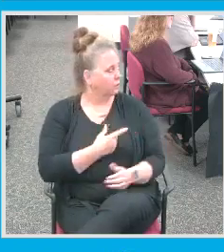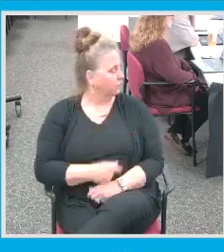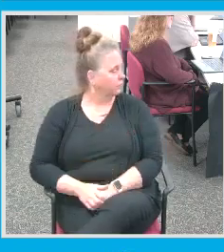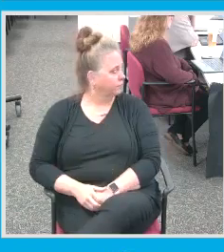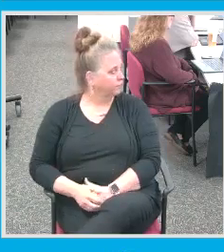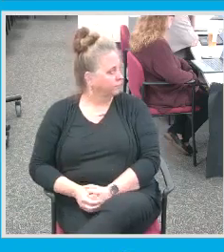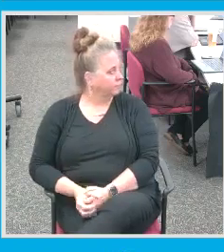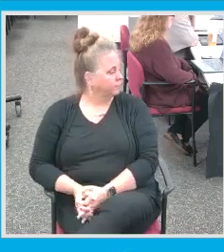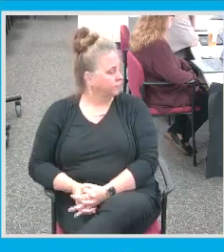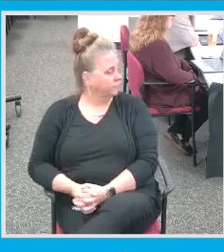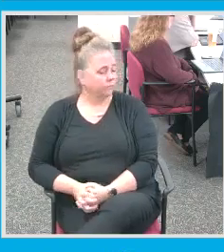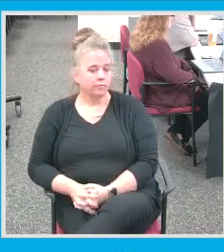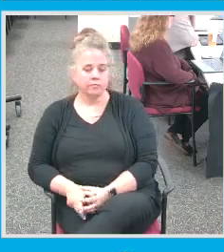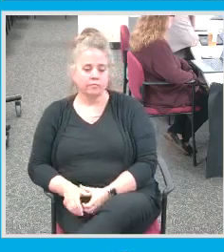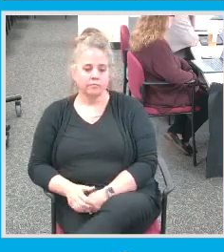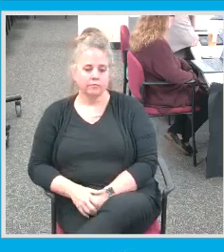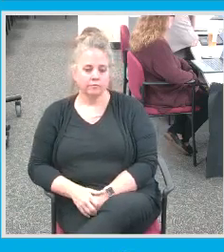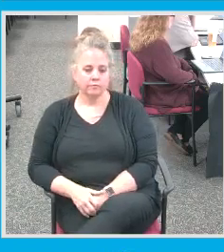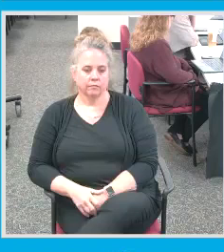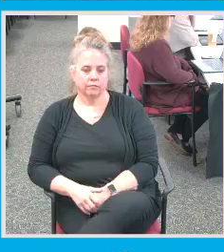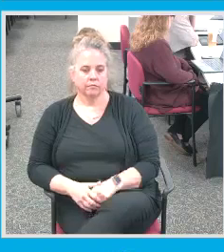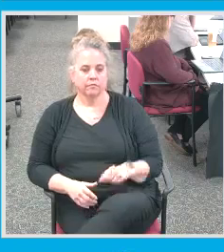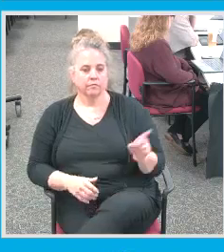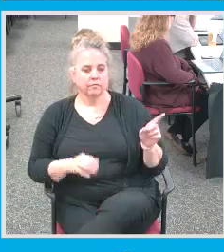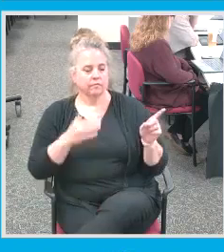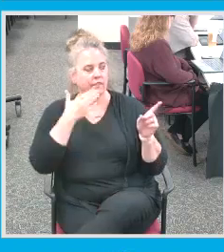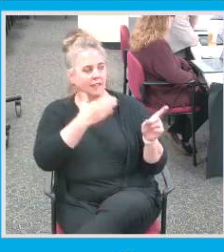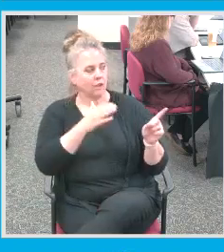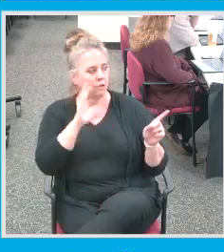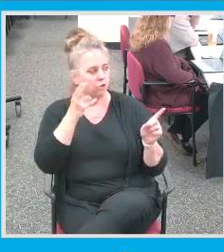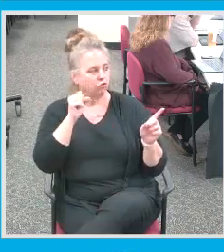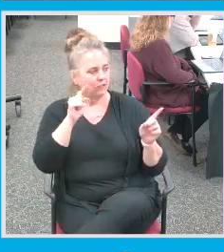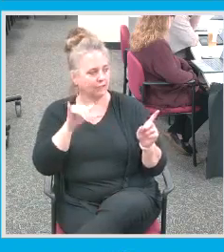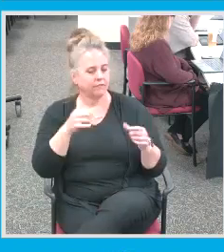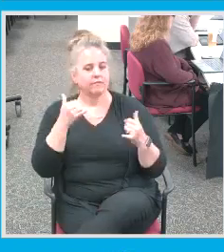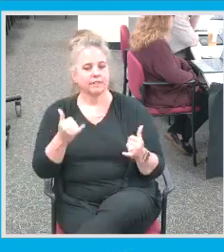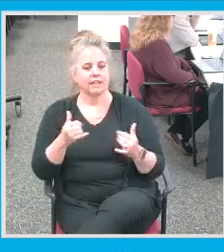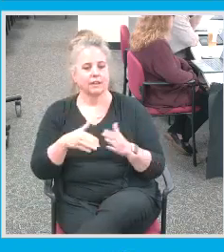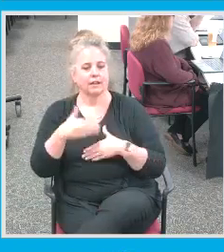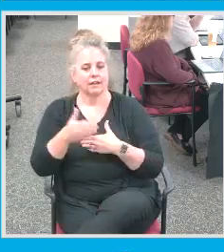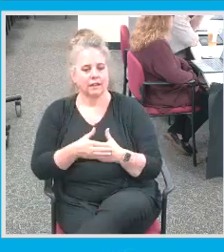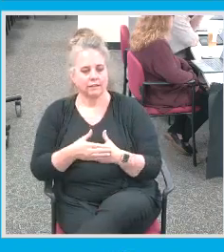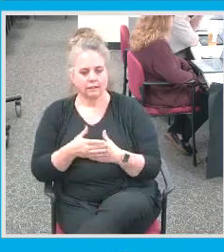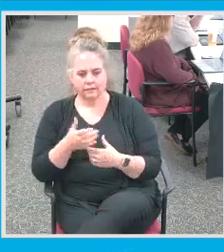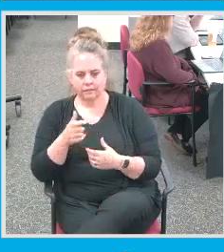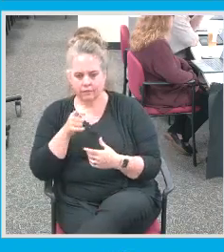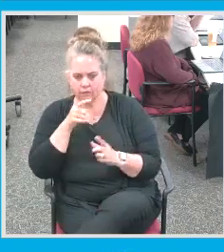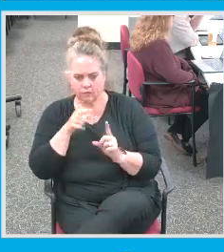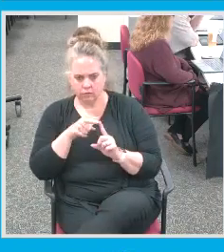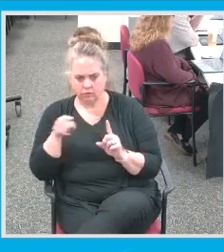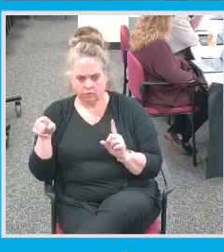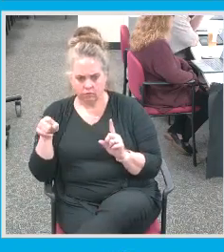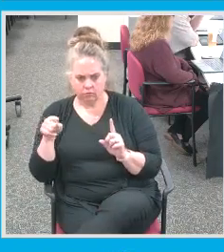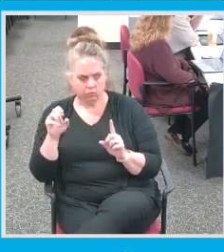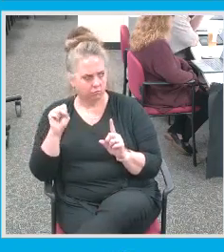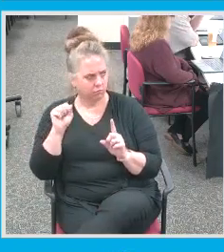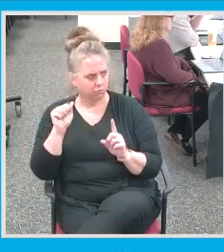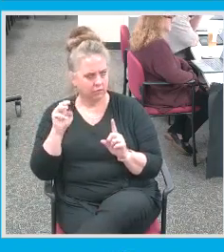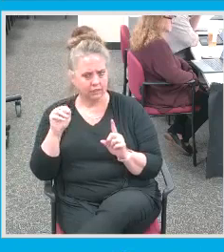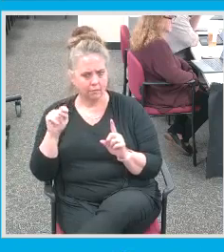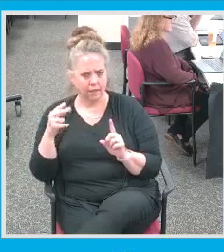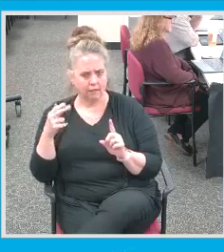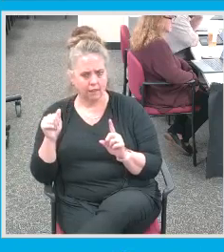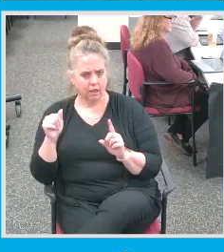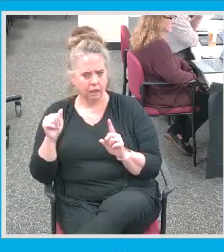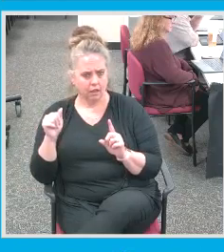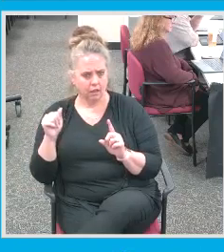Thank you, Christy. We'll move on to the next contract unless someone tells me that Samantha is available online. So